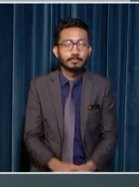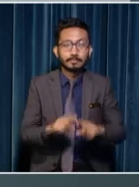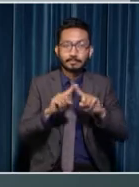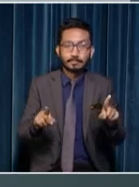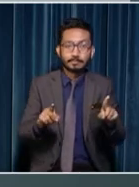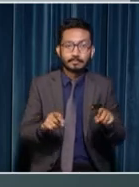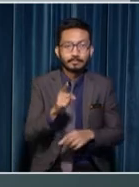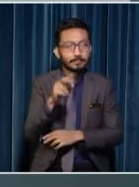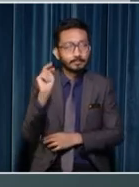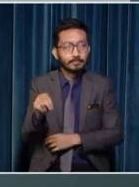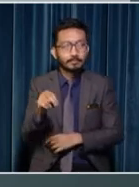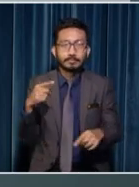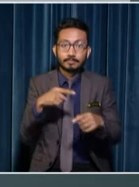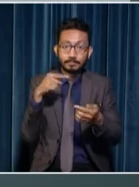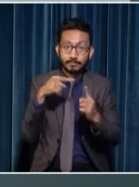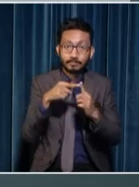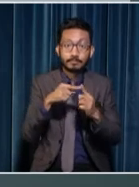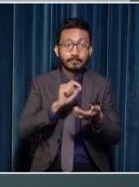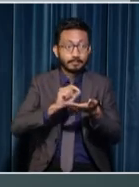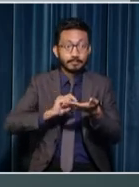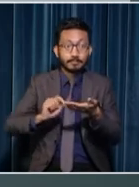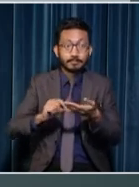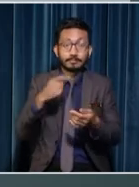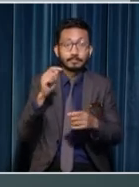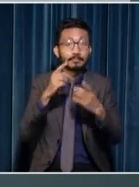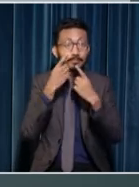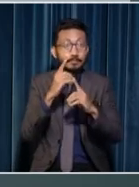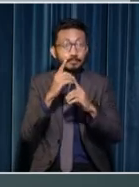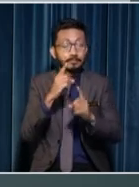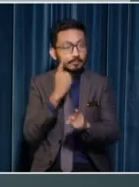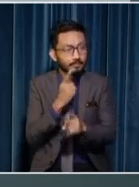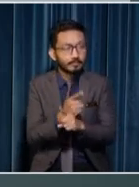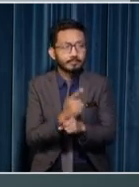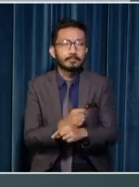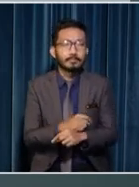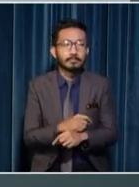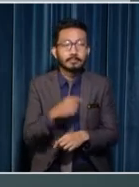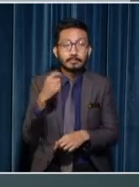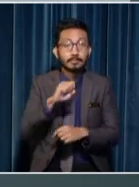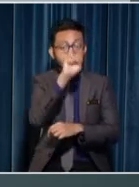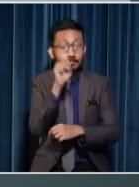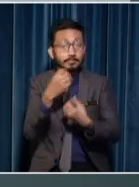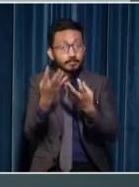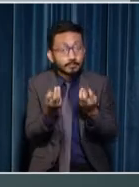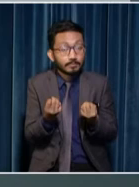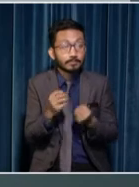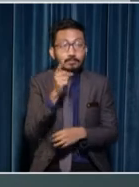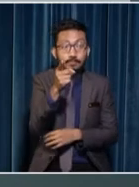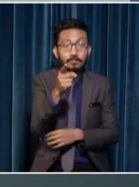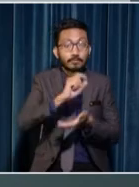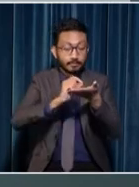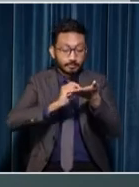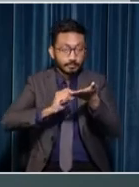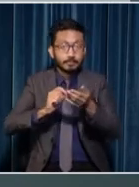But you need to write the answer correctly. The question wants you to write the